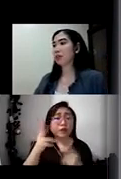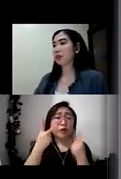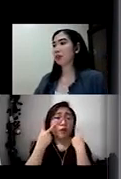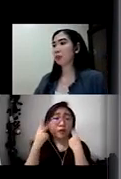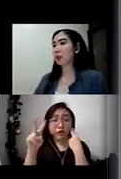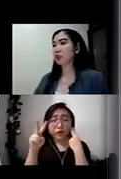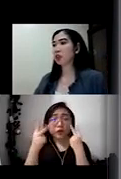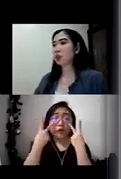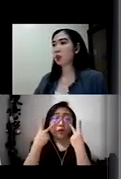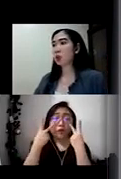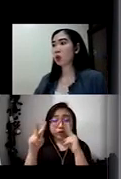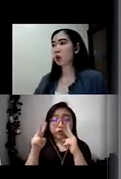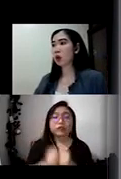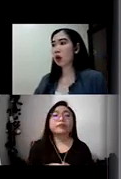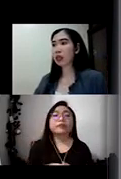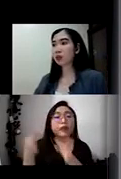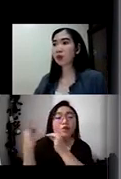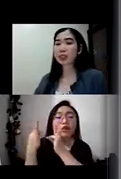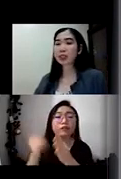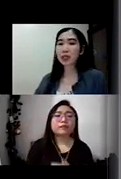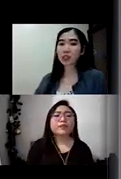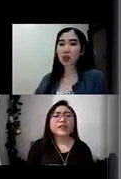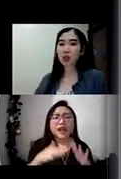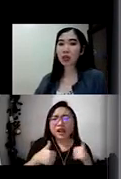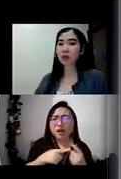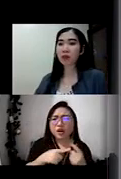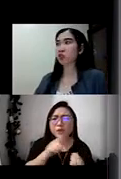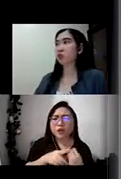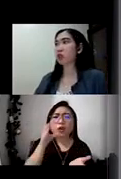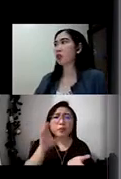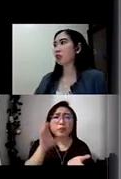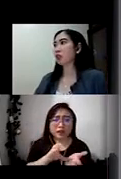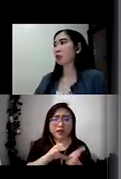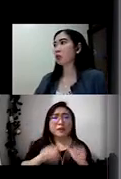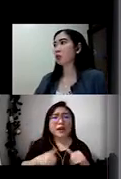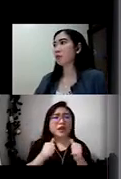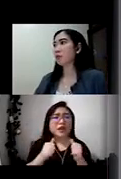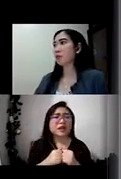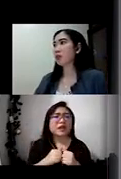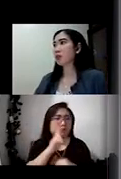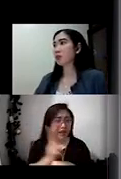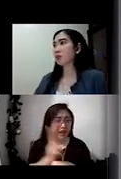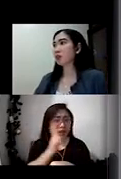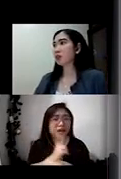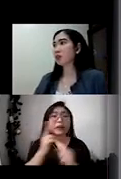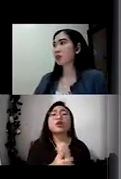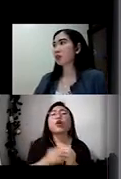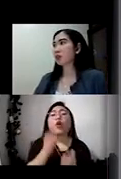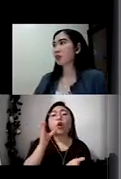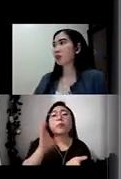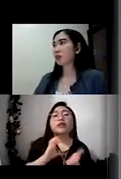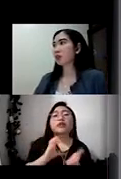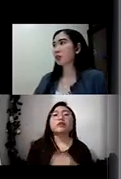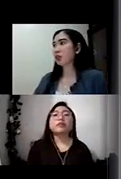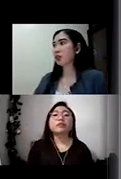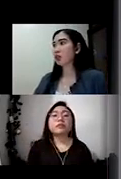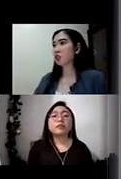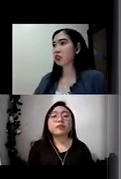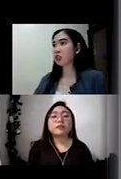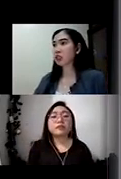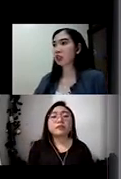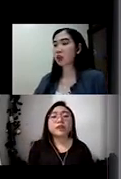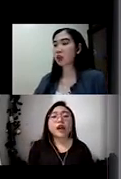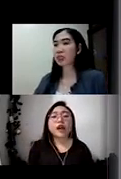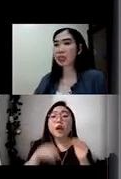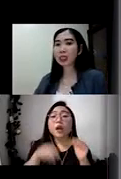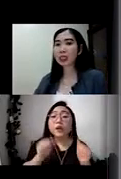comment. So how can we maximize comment feature? So comment, we can use